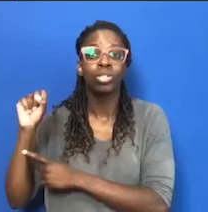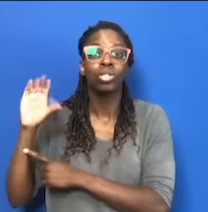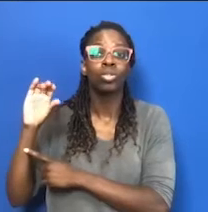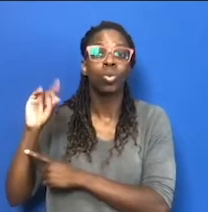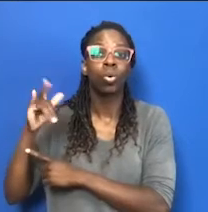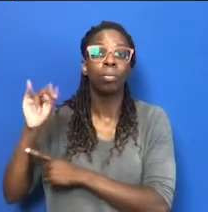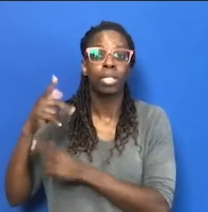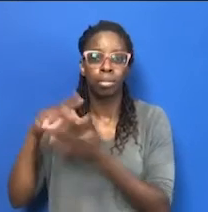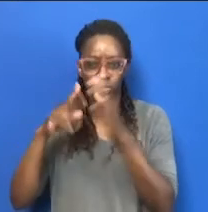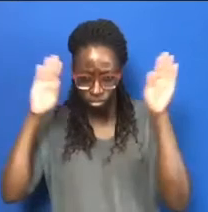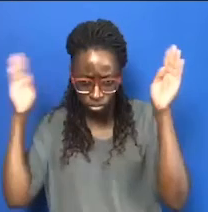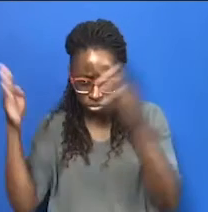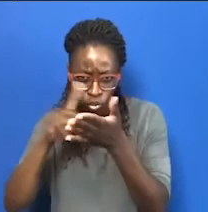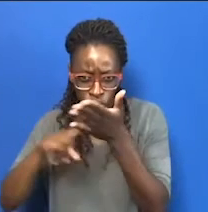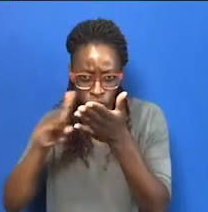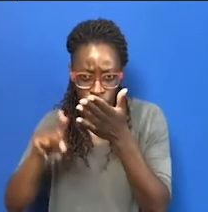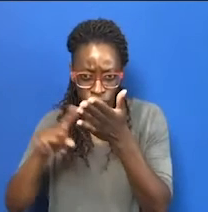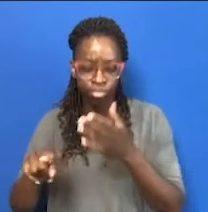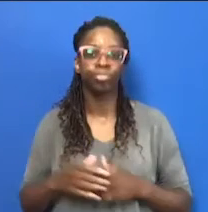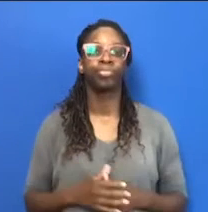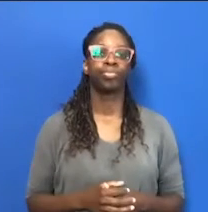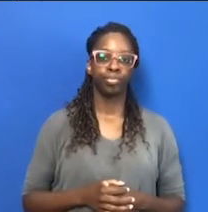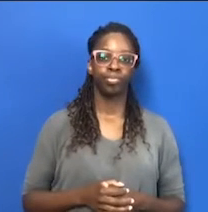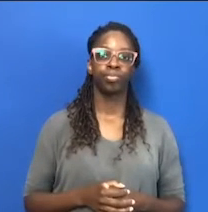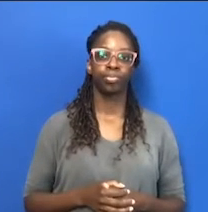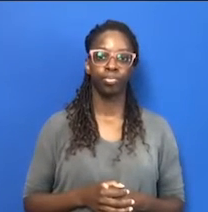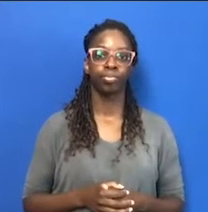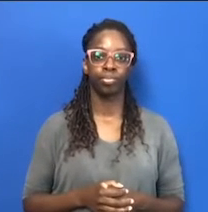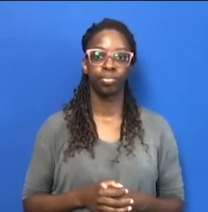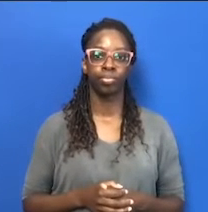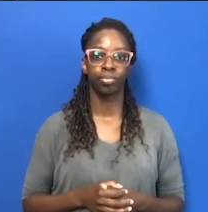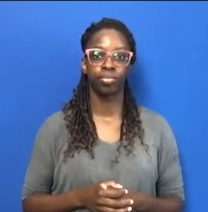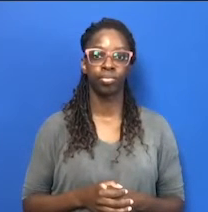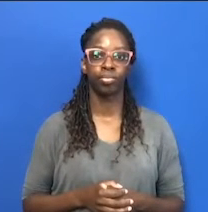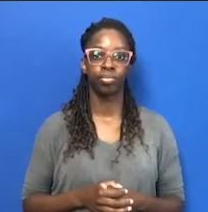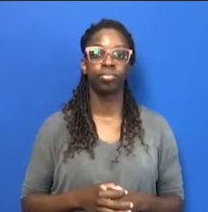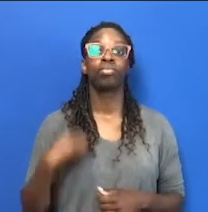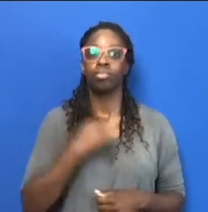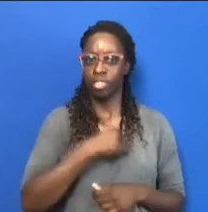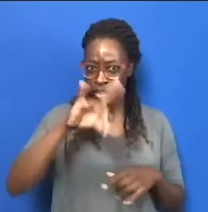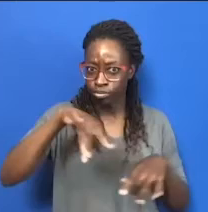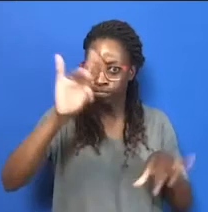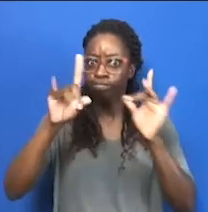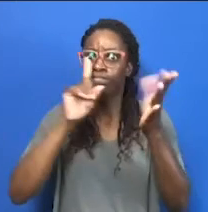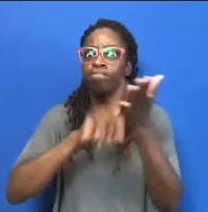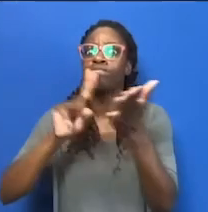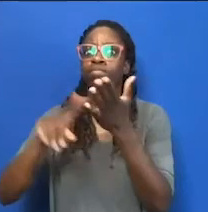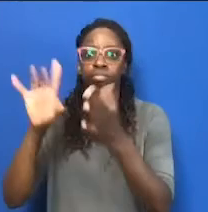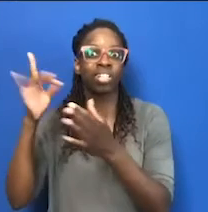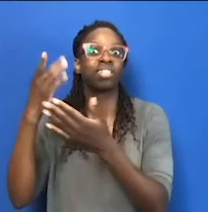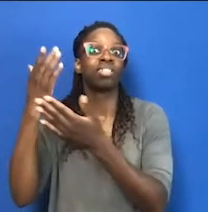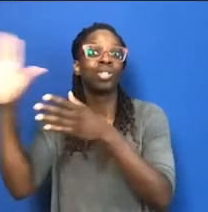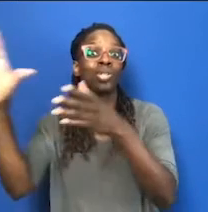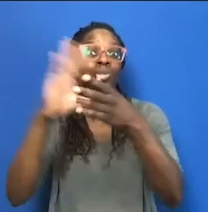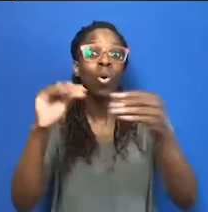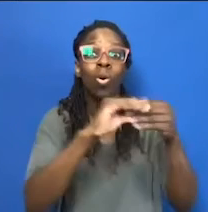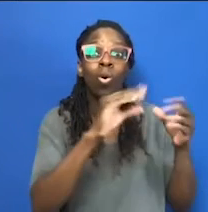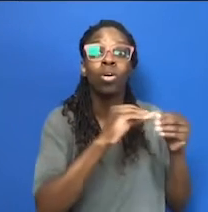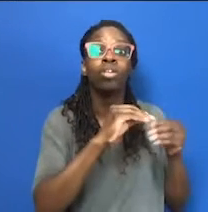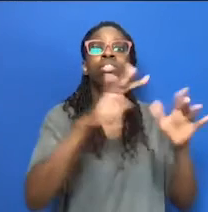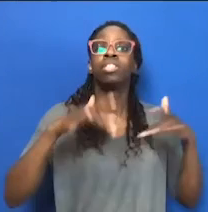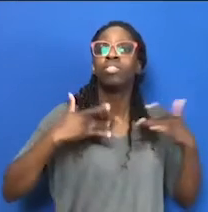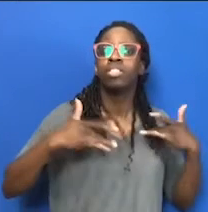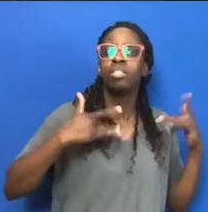find. We searched the universe for articles, stories, activities, and reports on